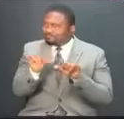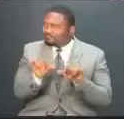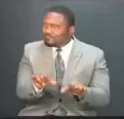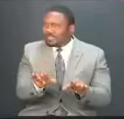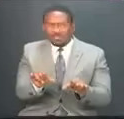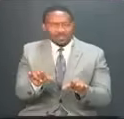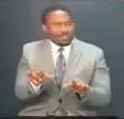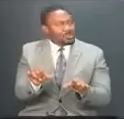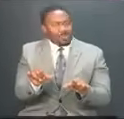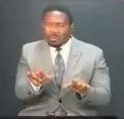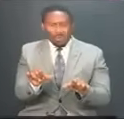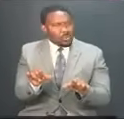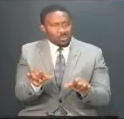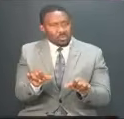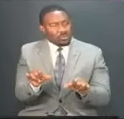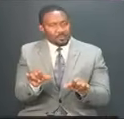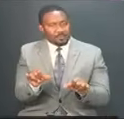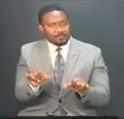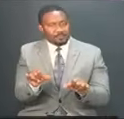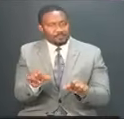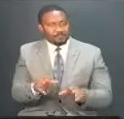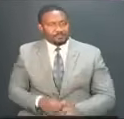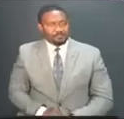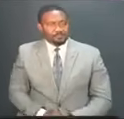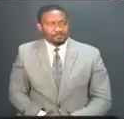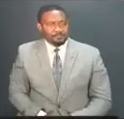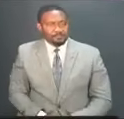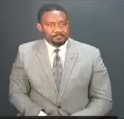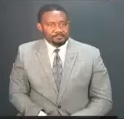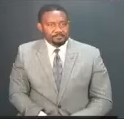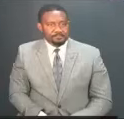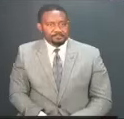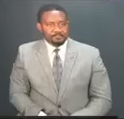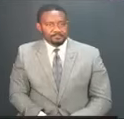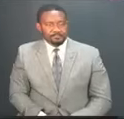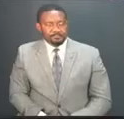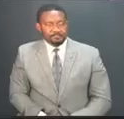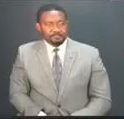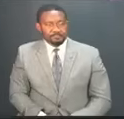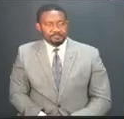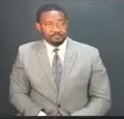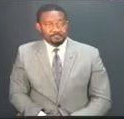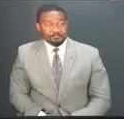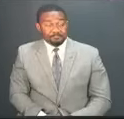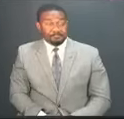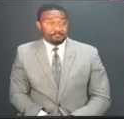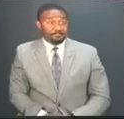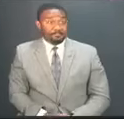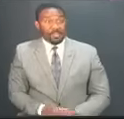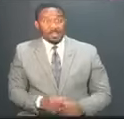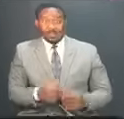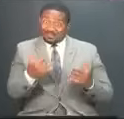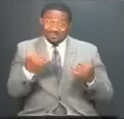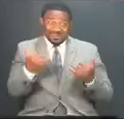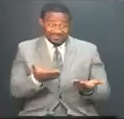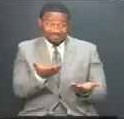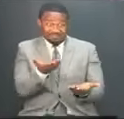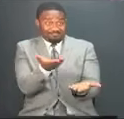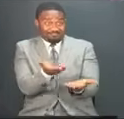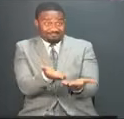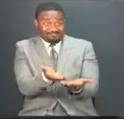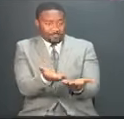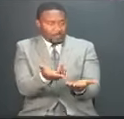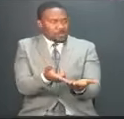the execution of that judgment. So, Mr. Speaker, this is what you are being called upon